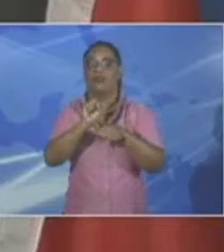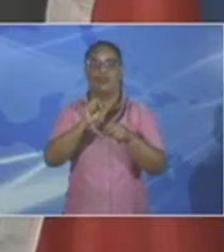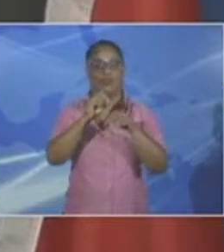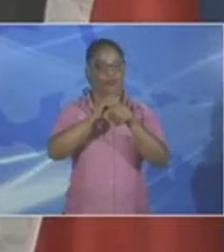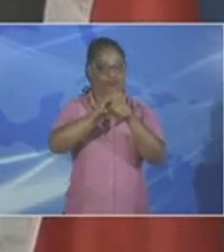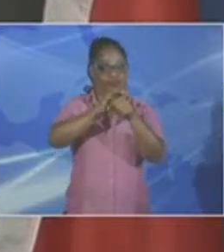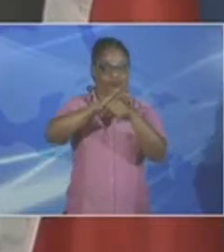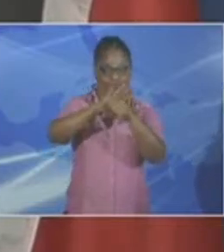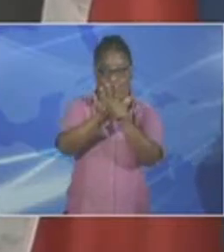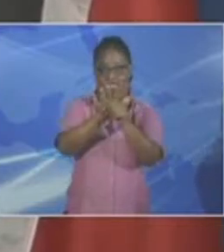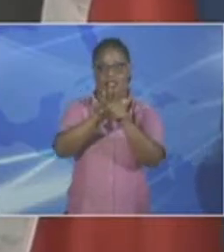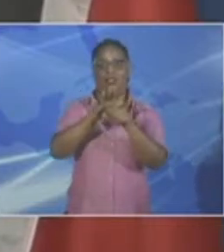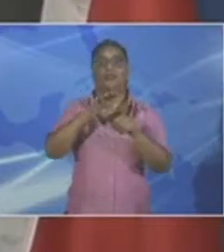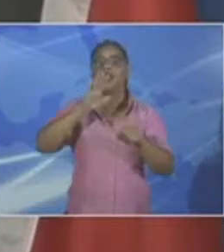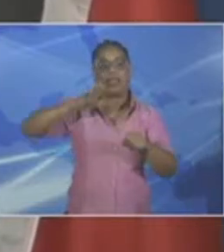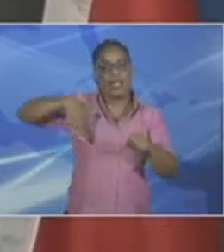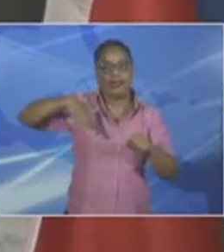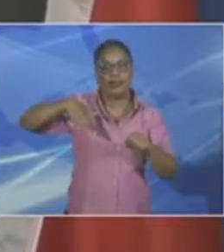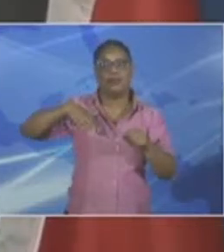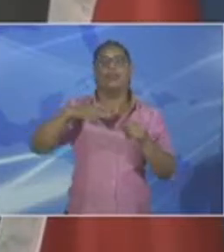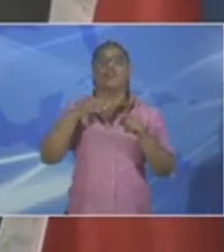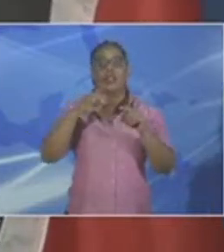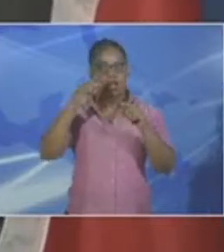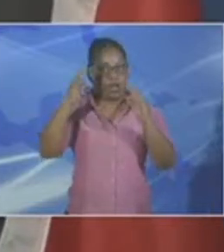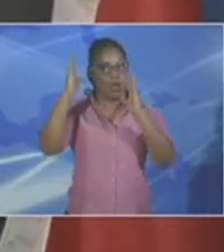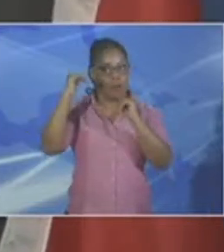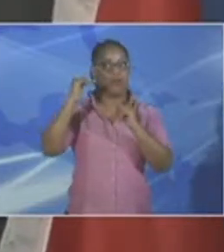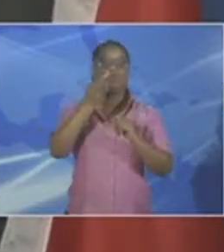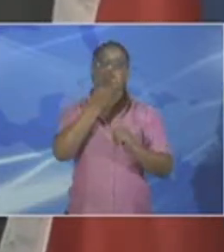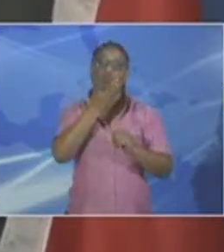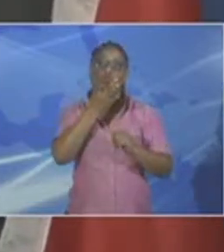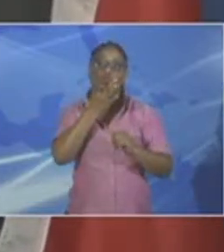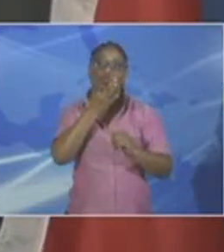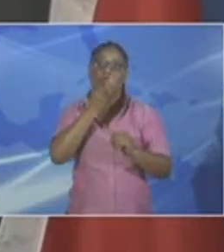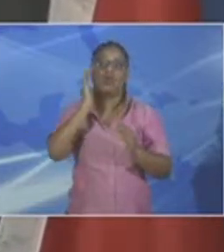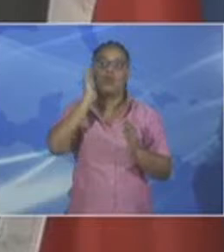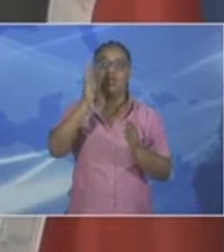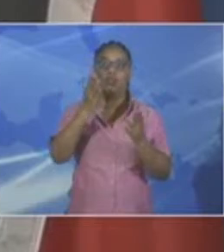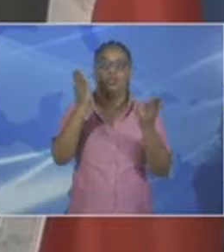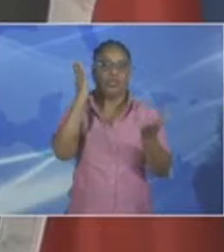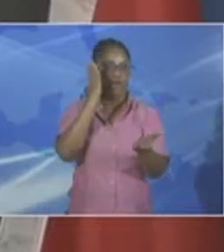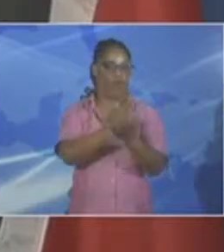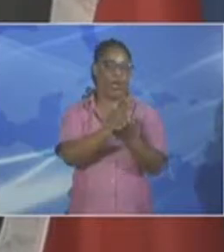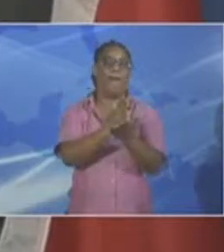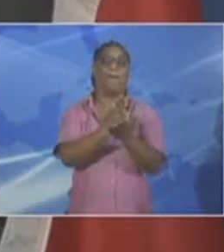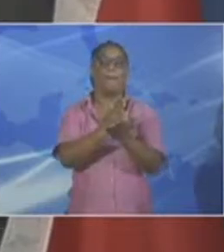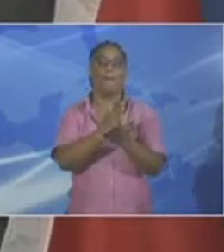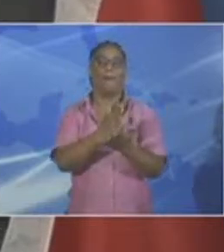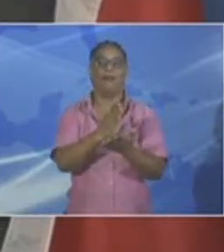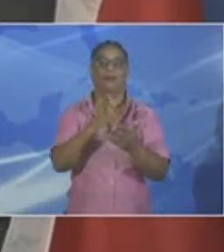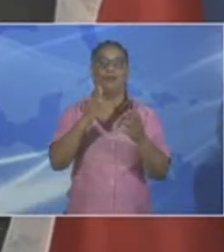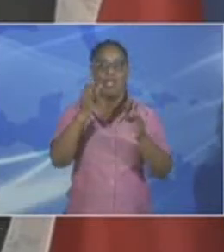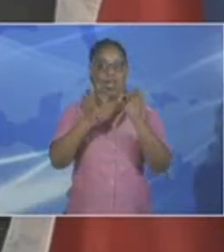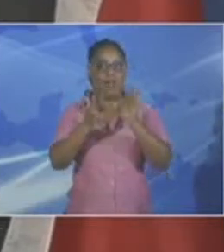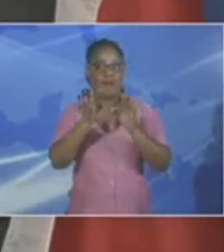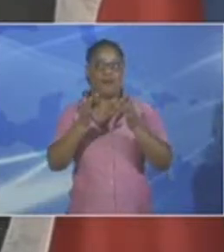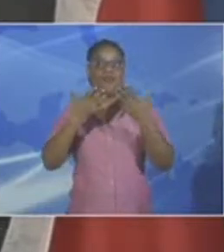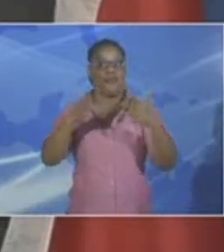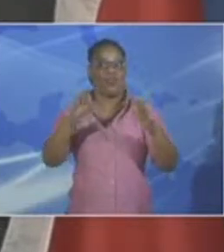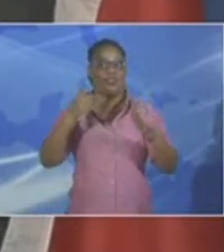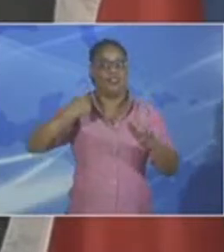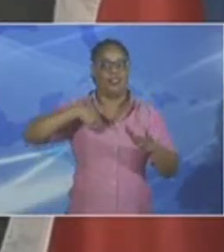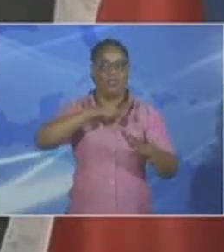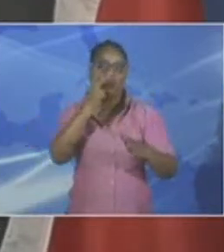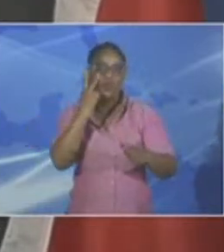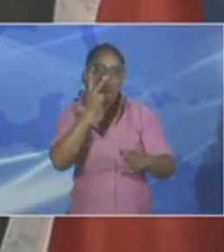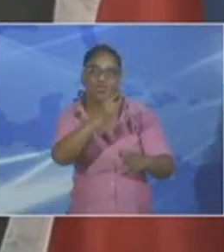at this period when we were threatened by our very lives being lost, and what some people would have called the worst health system